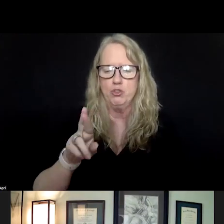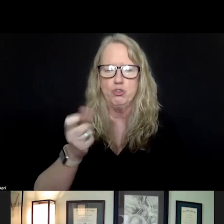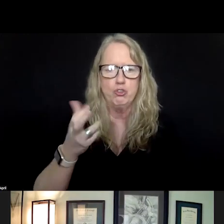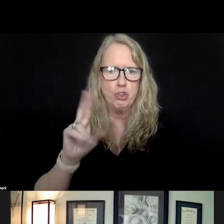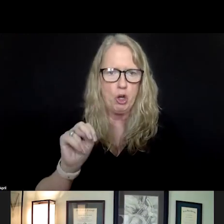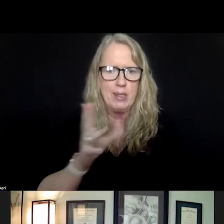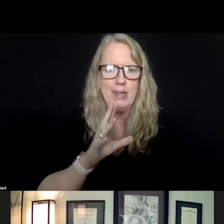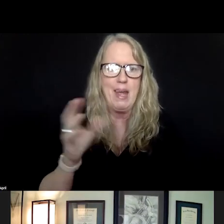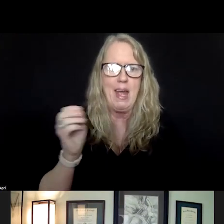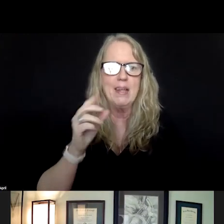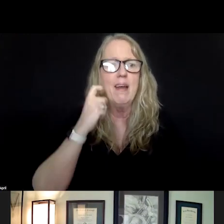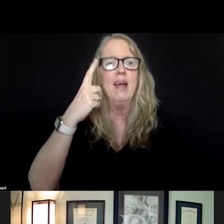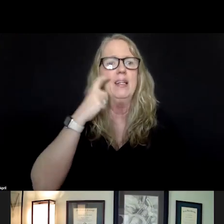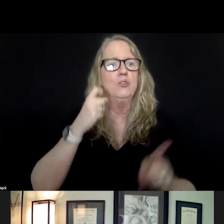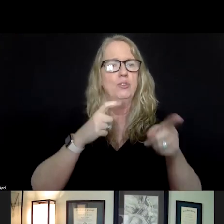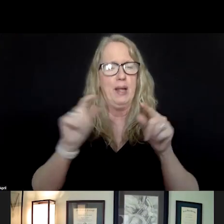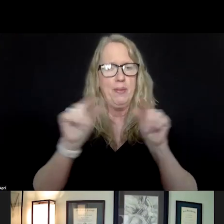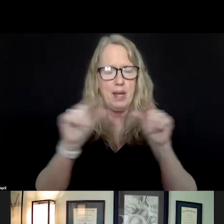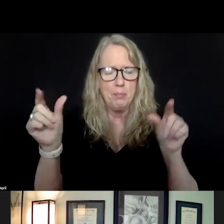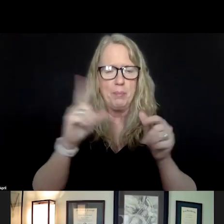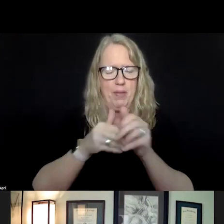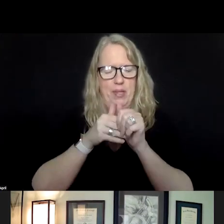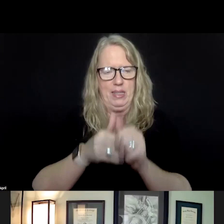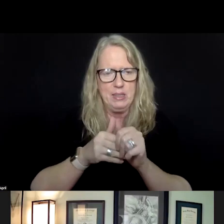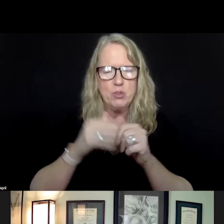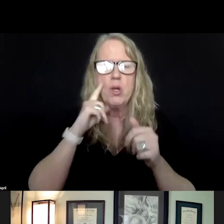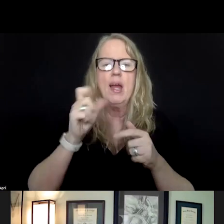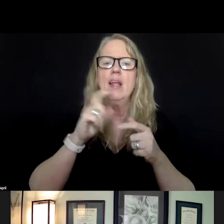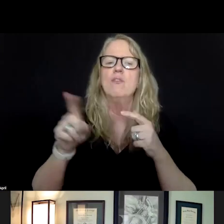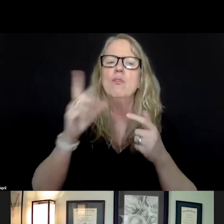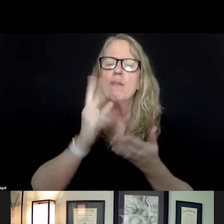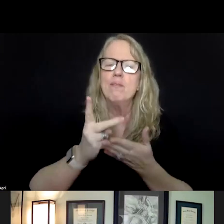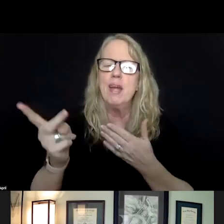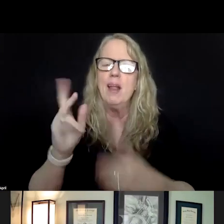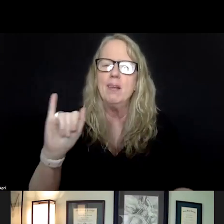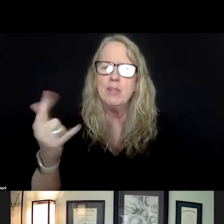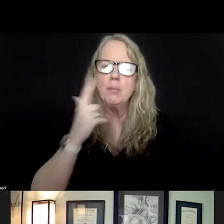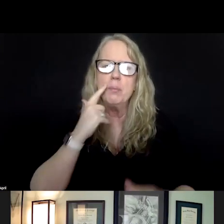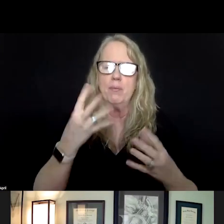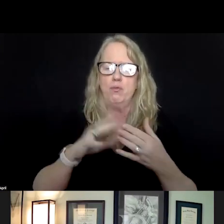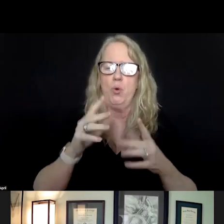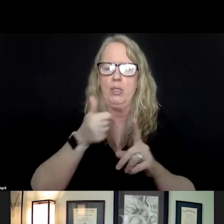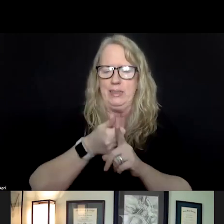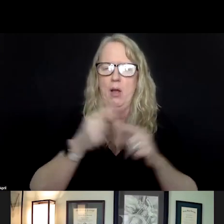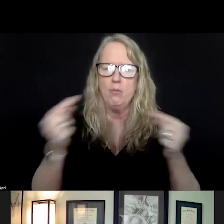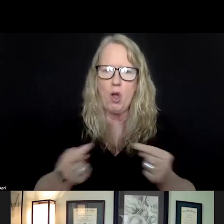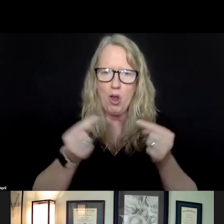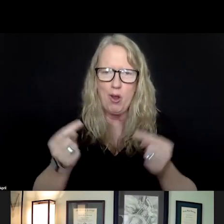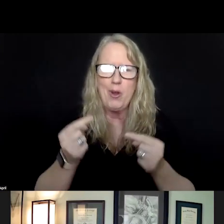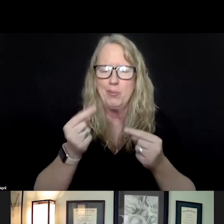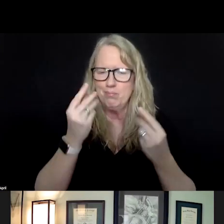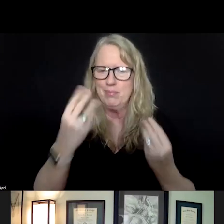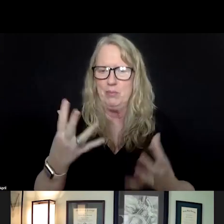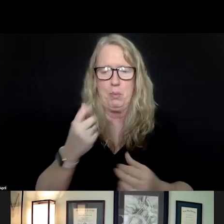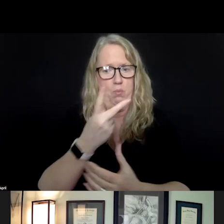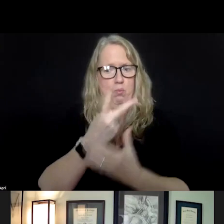and the headline there is a leading advisor quits over Instagram's failure to remove self-harm content. We know in both